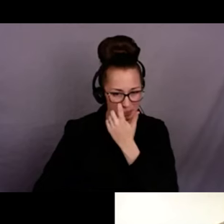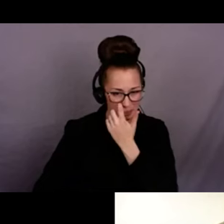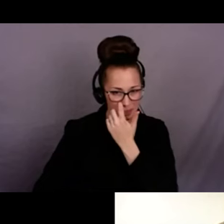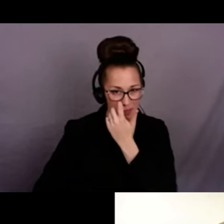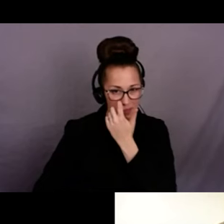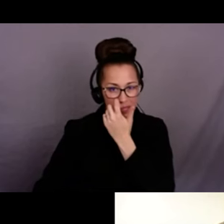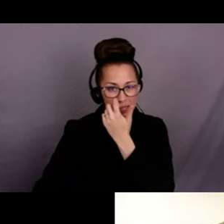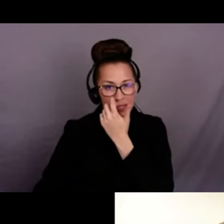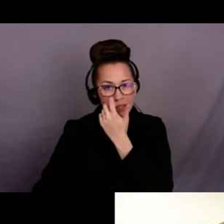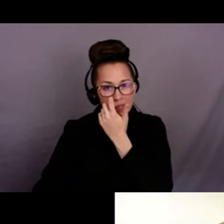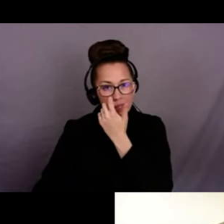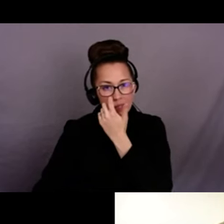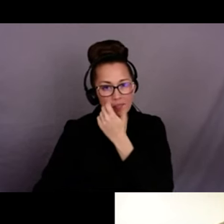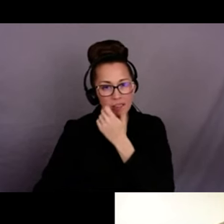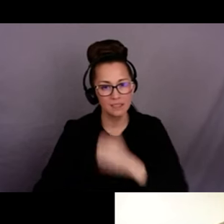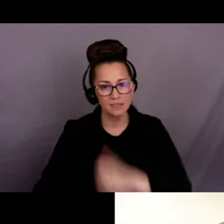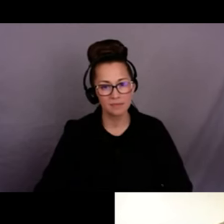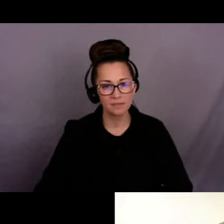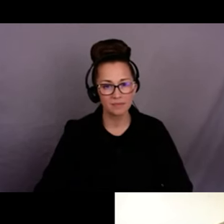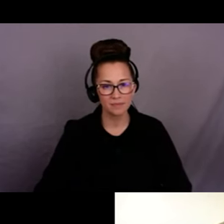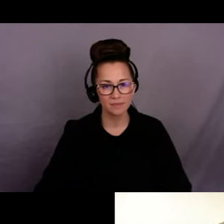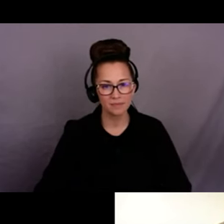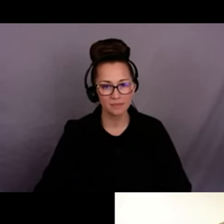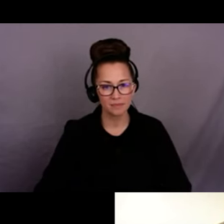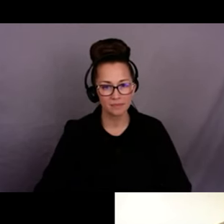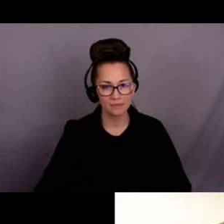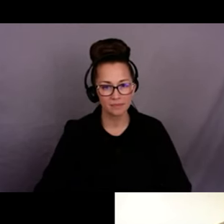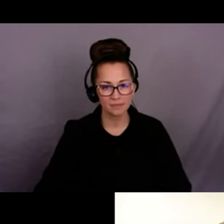as soon as we start. So on January